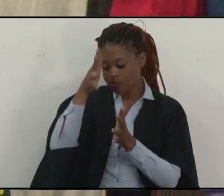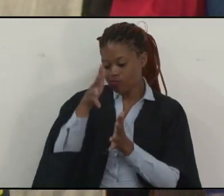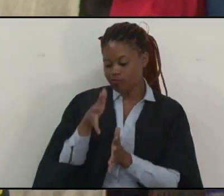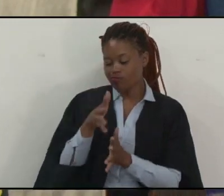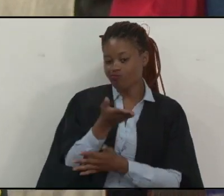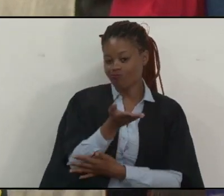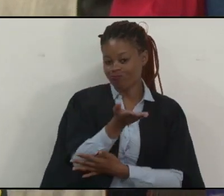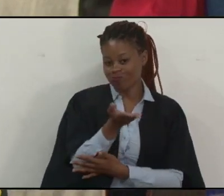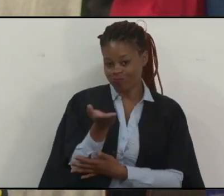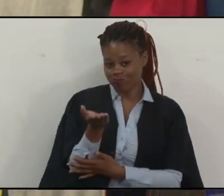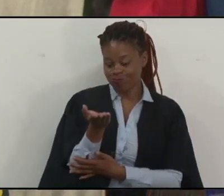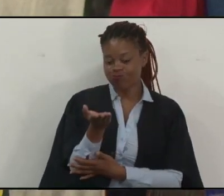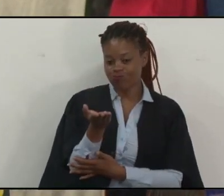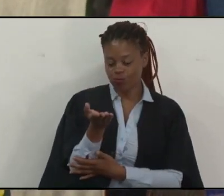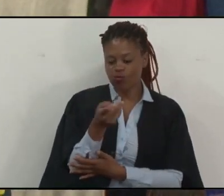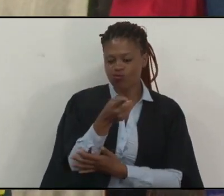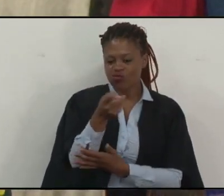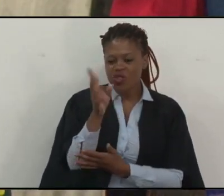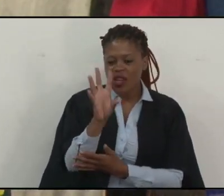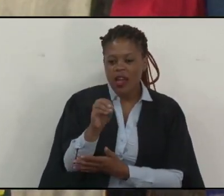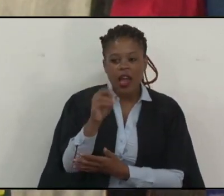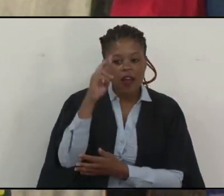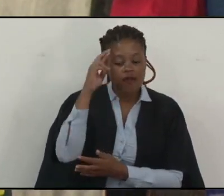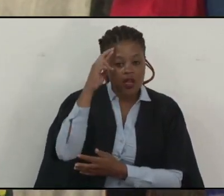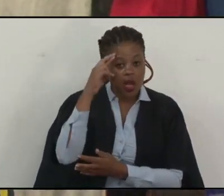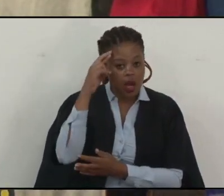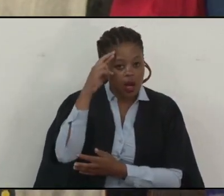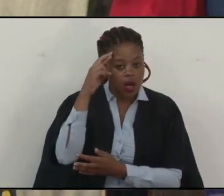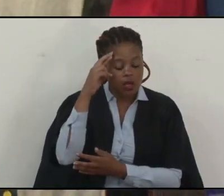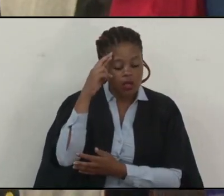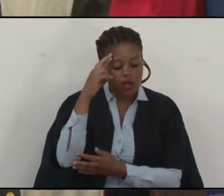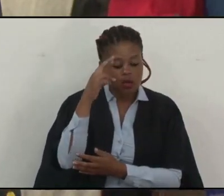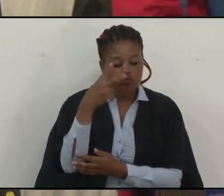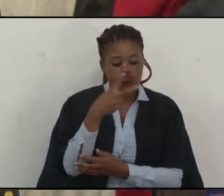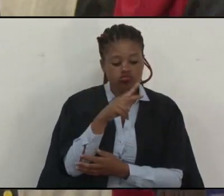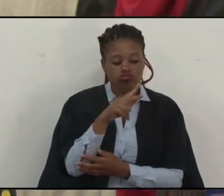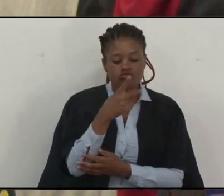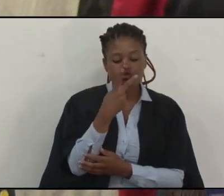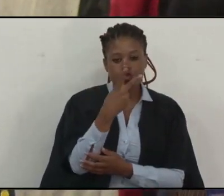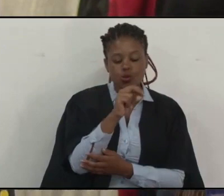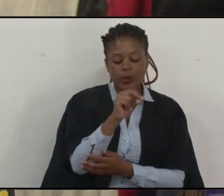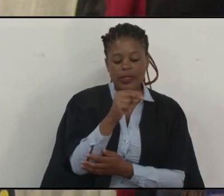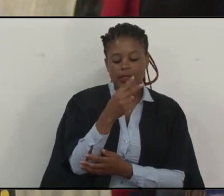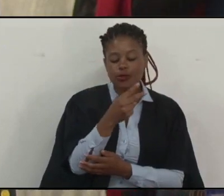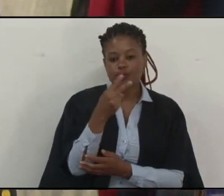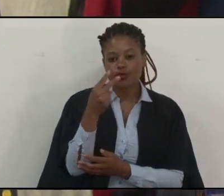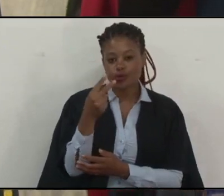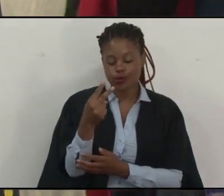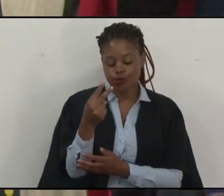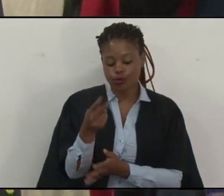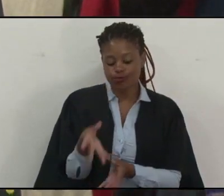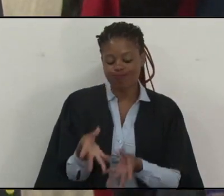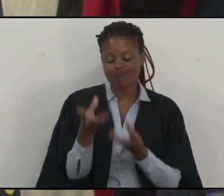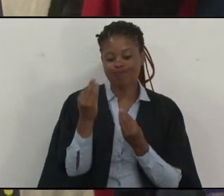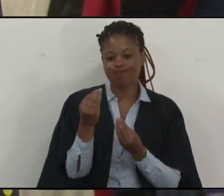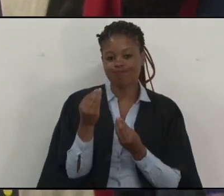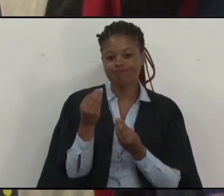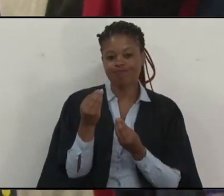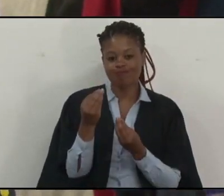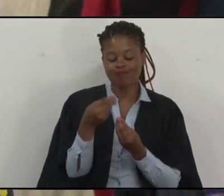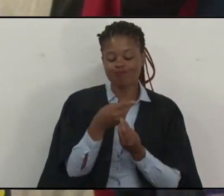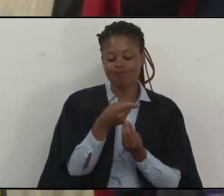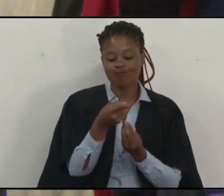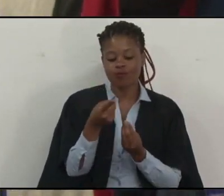graduates, you have risen to all that 2022 brought to the